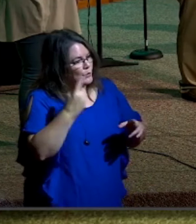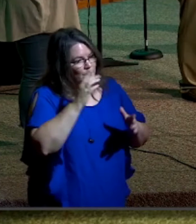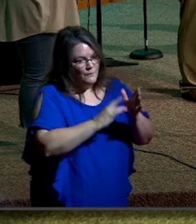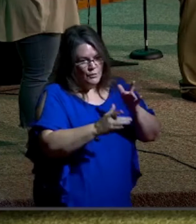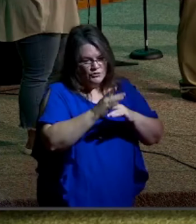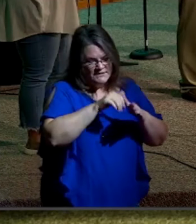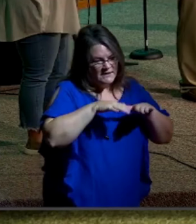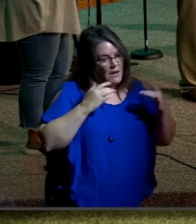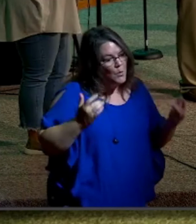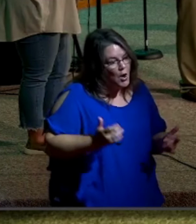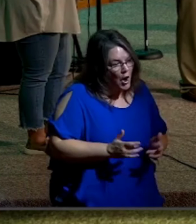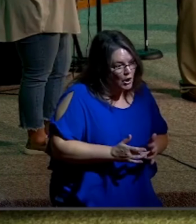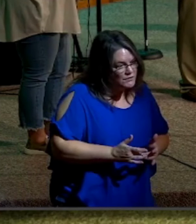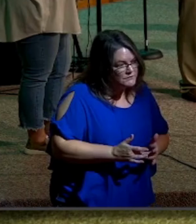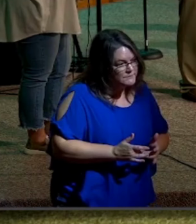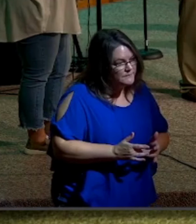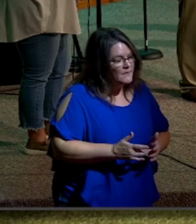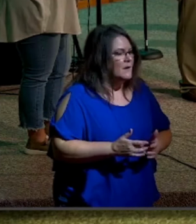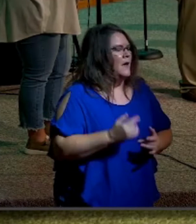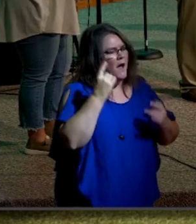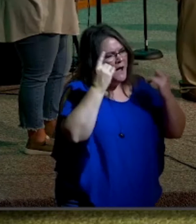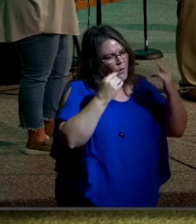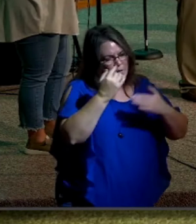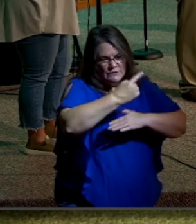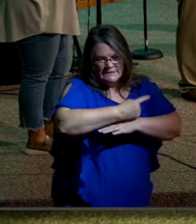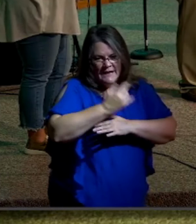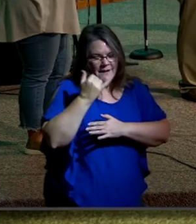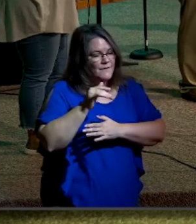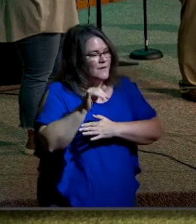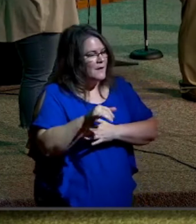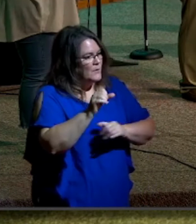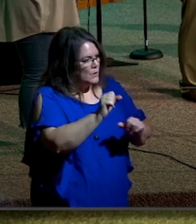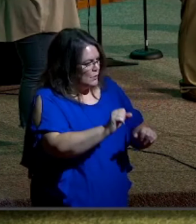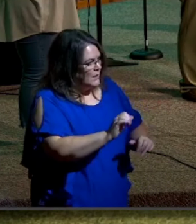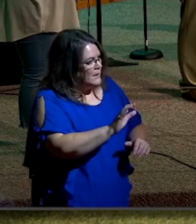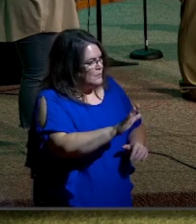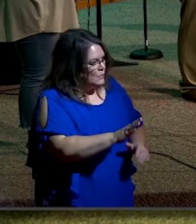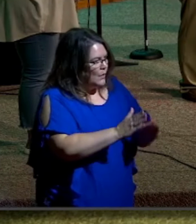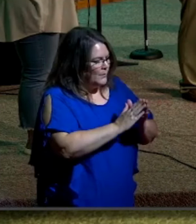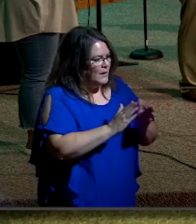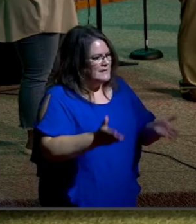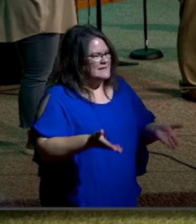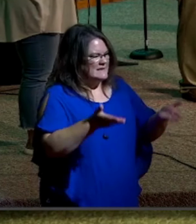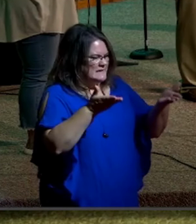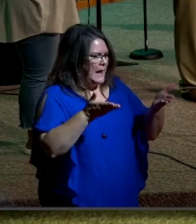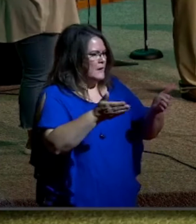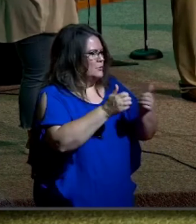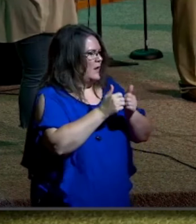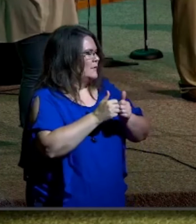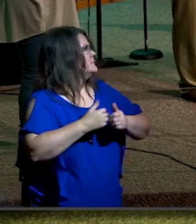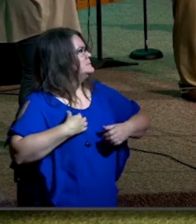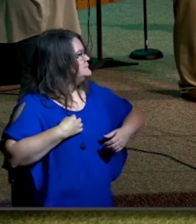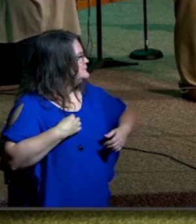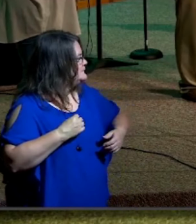heart. I wonder today if that could be your prayer. Would you stand with us?